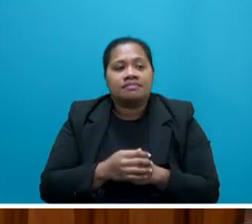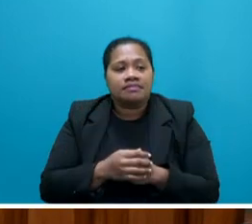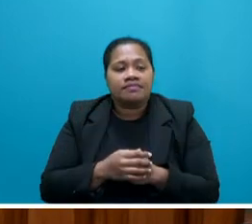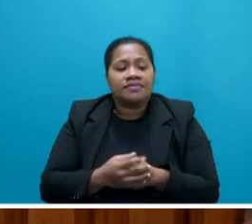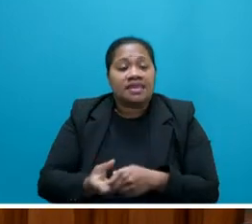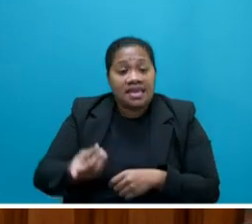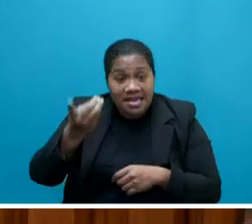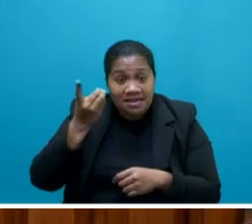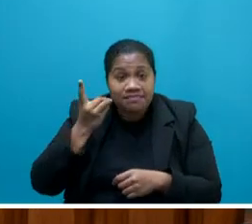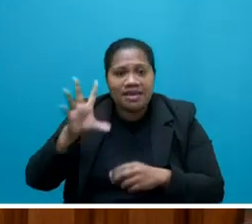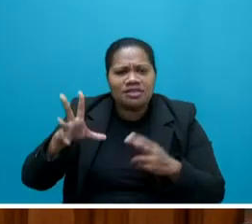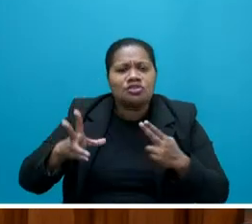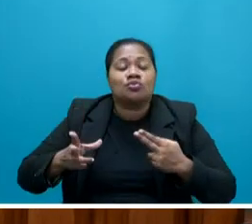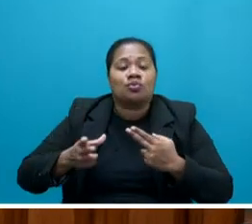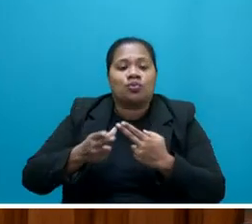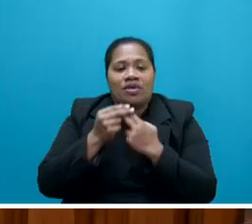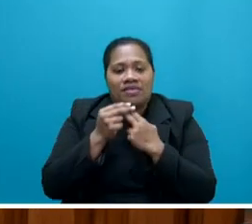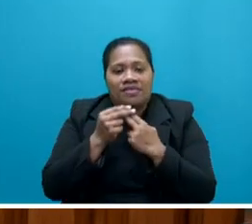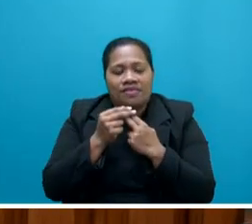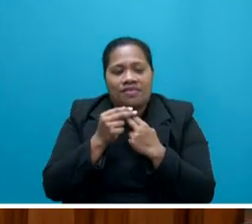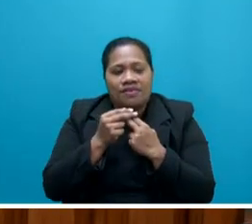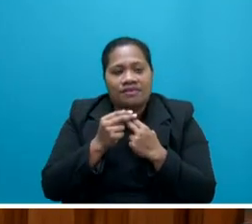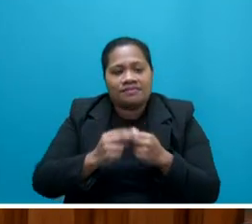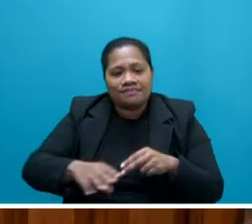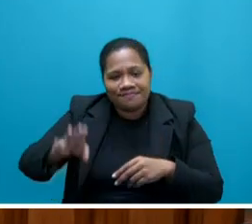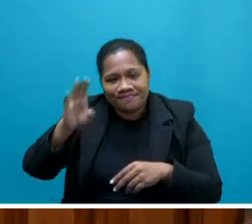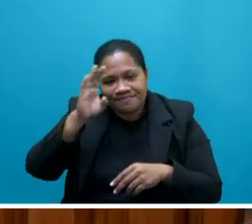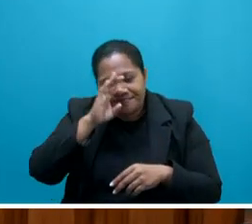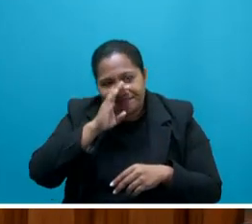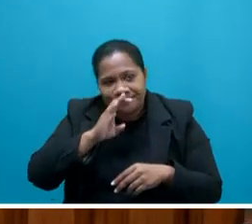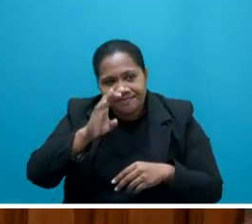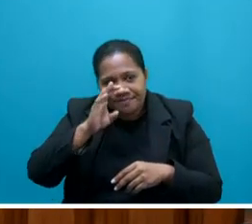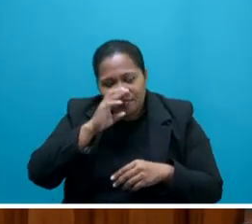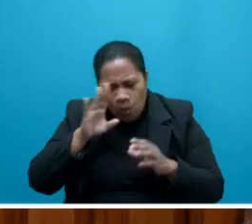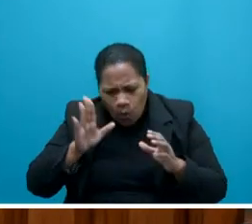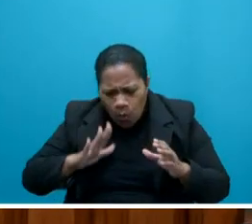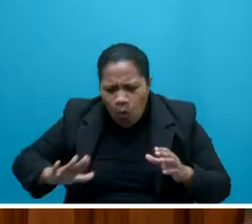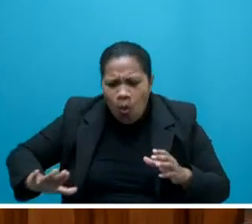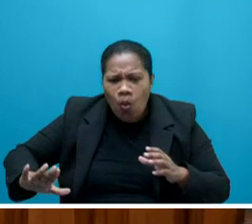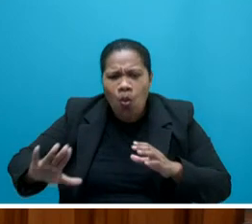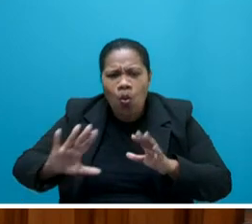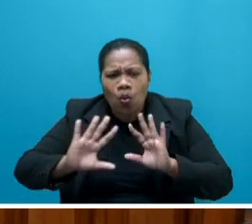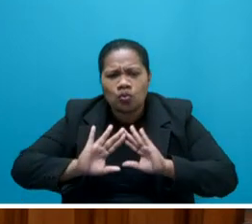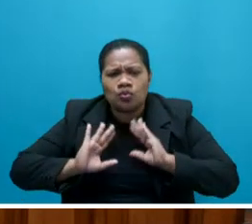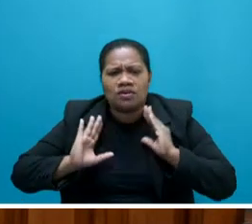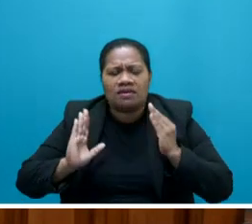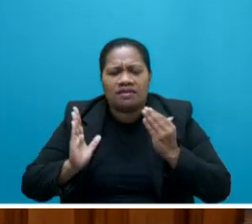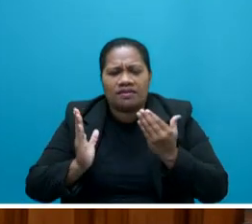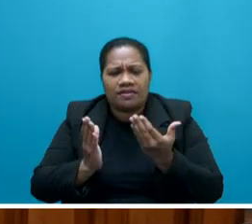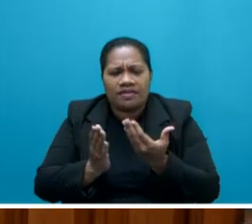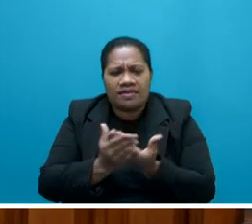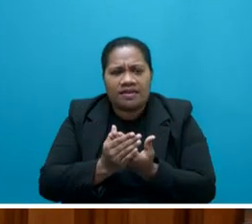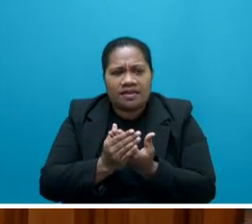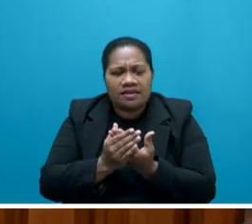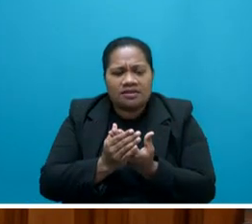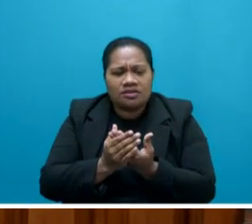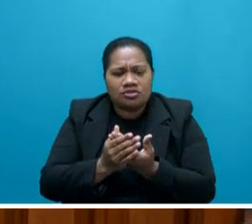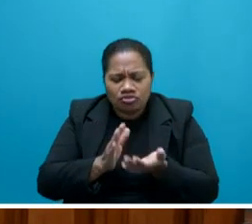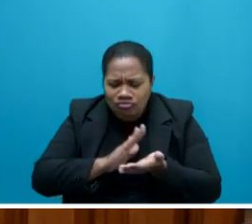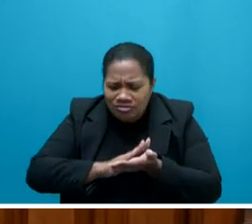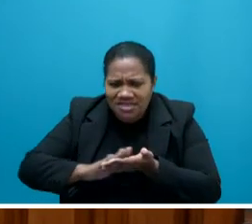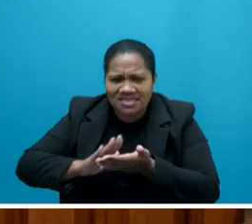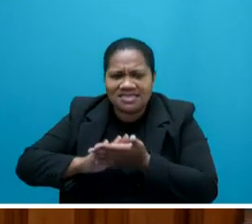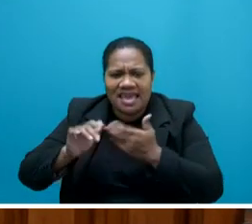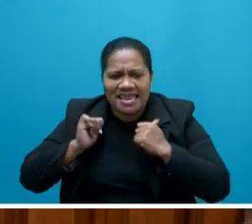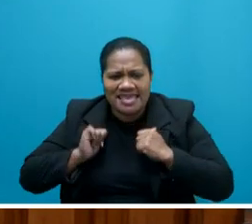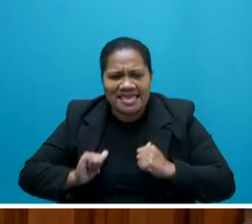ethnic cleansing and healing, one national celebration of cleansing and healing. In the